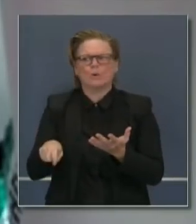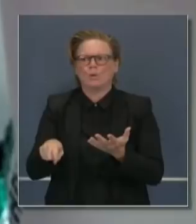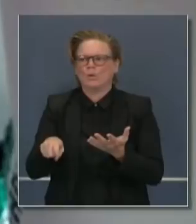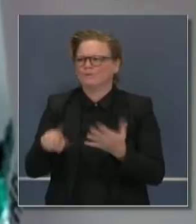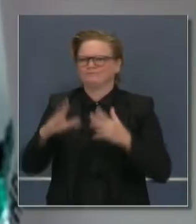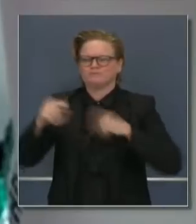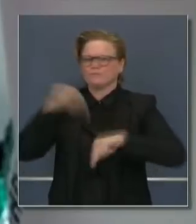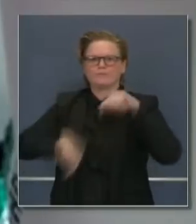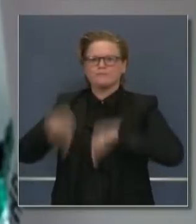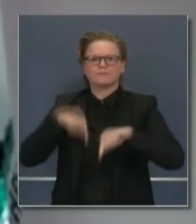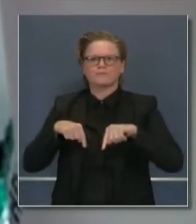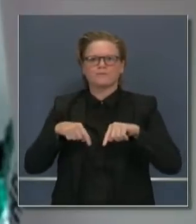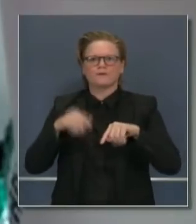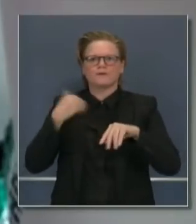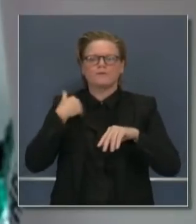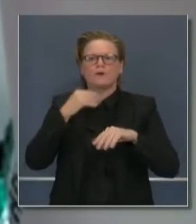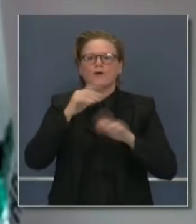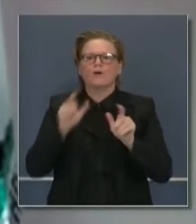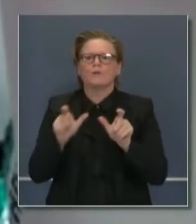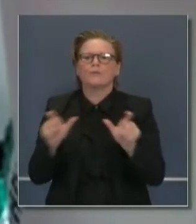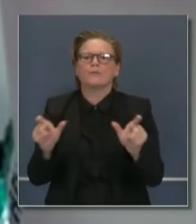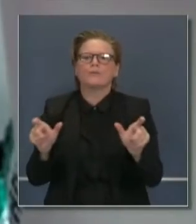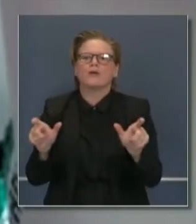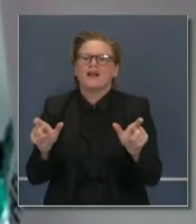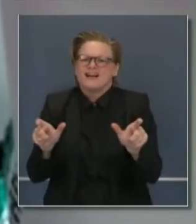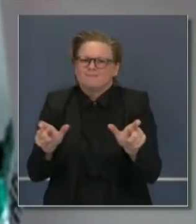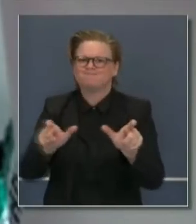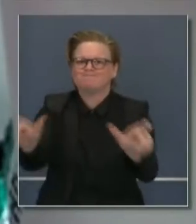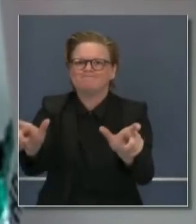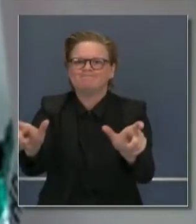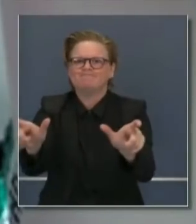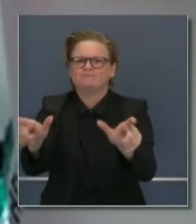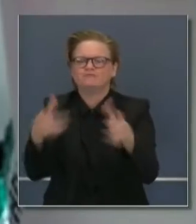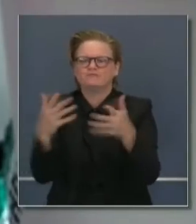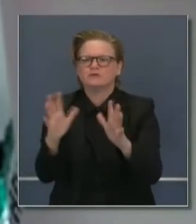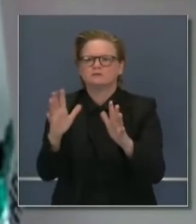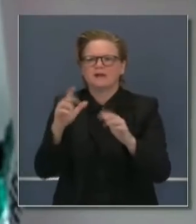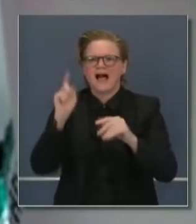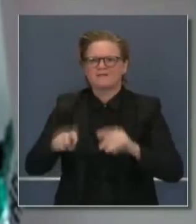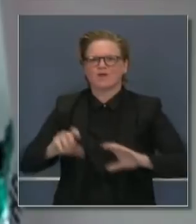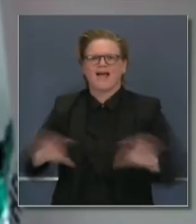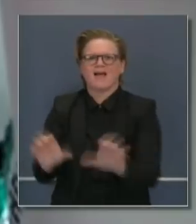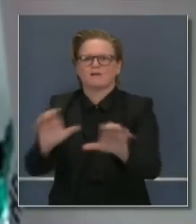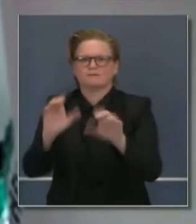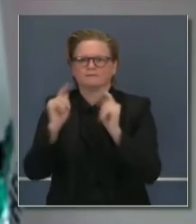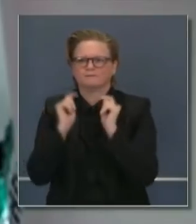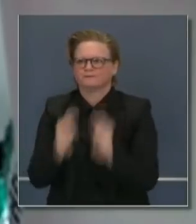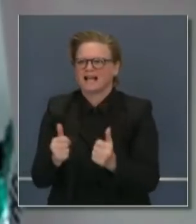what this is about. It isn't about single sector by sector and where is that spread